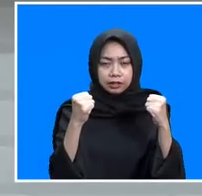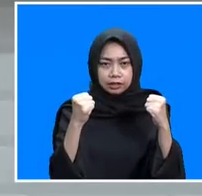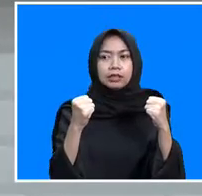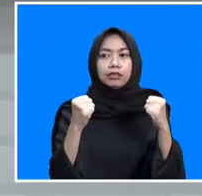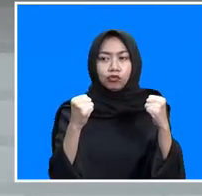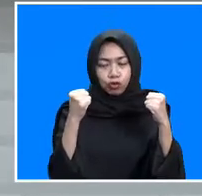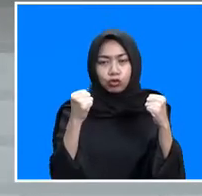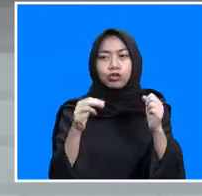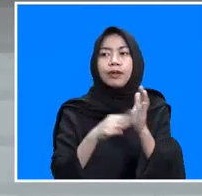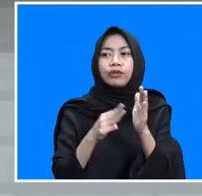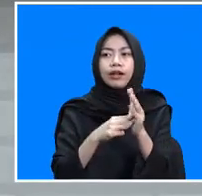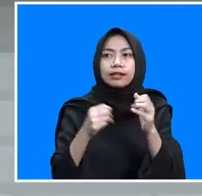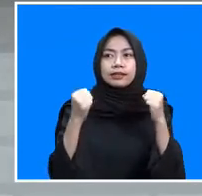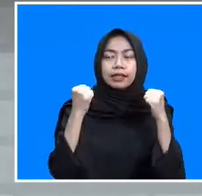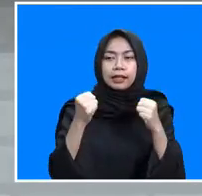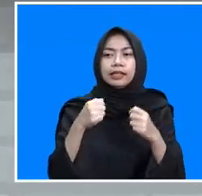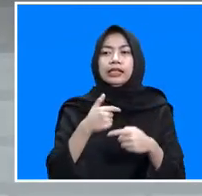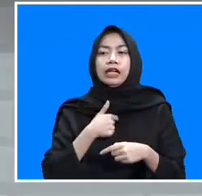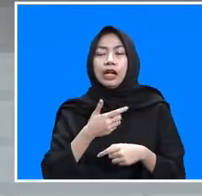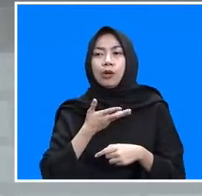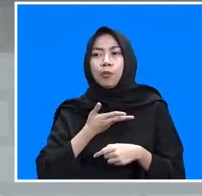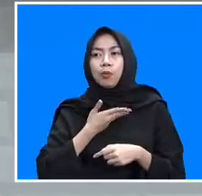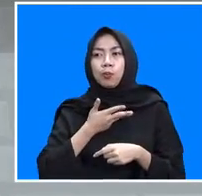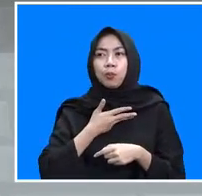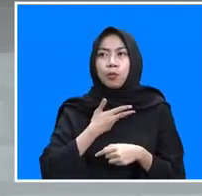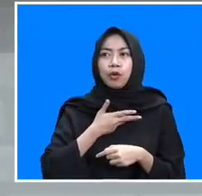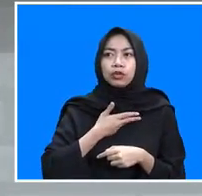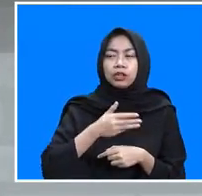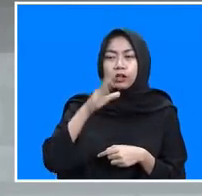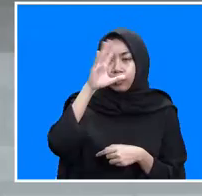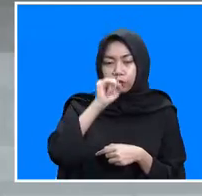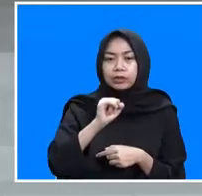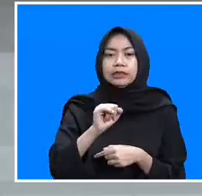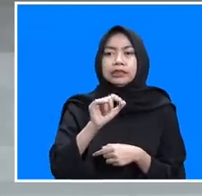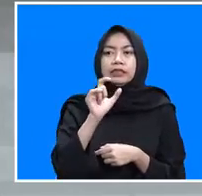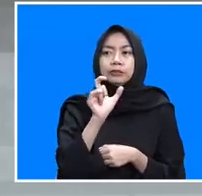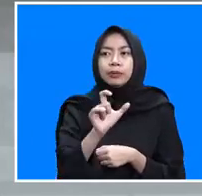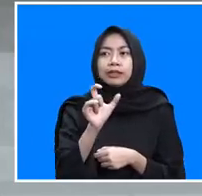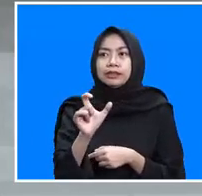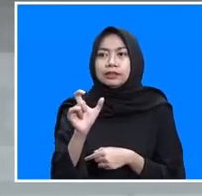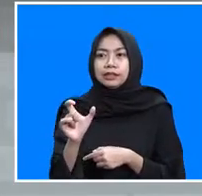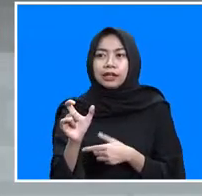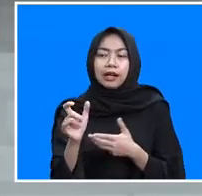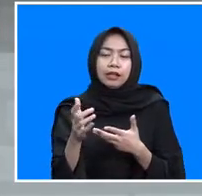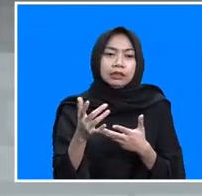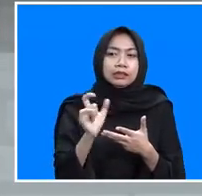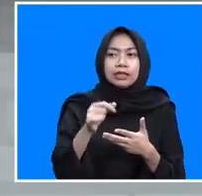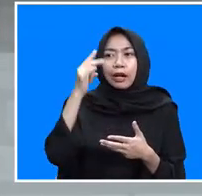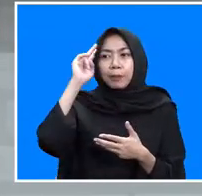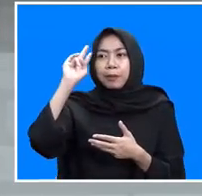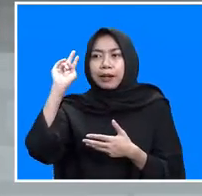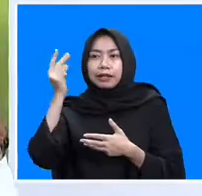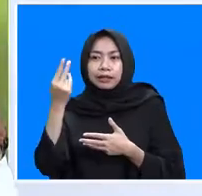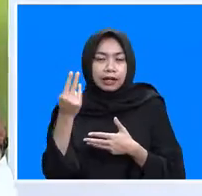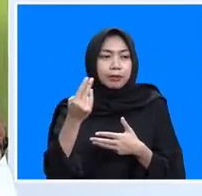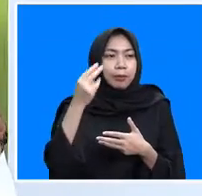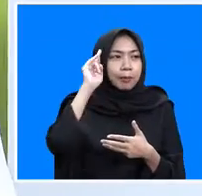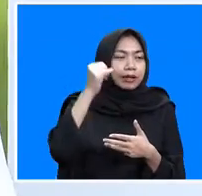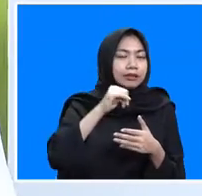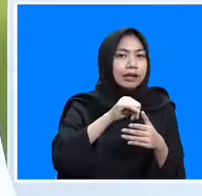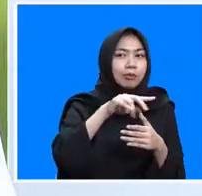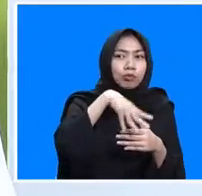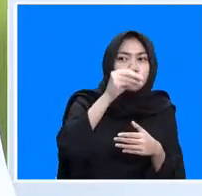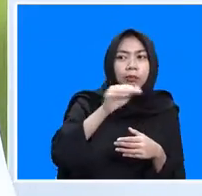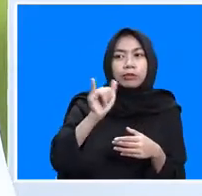but also the state and territories, right? They cooperate together between the health sector and education sector. Absolutely. Yeah.